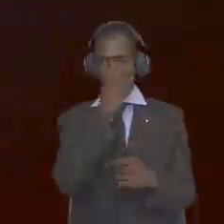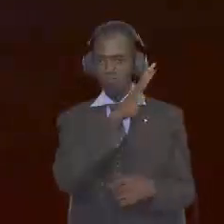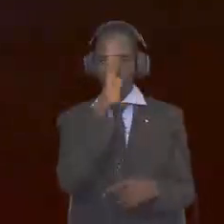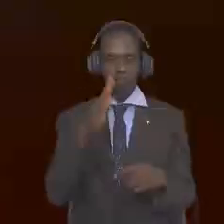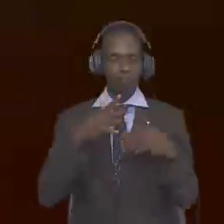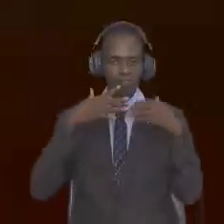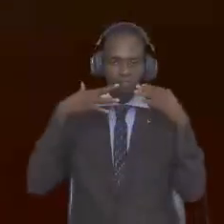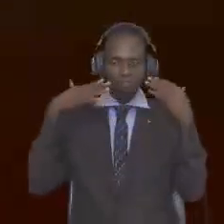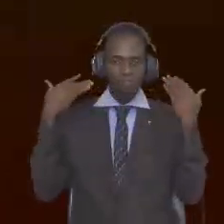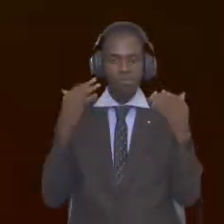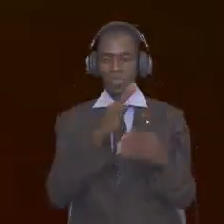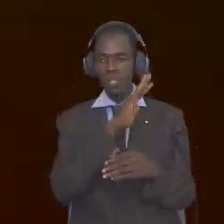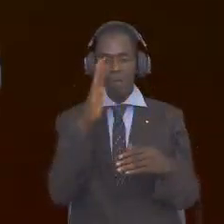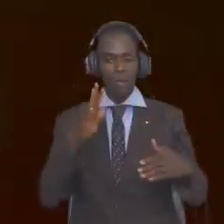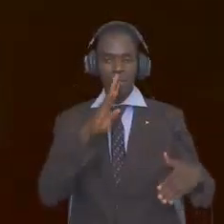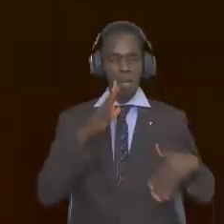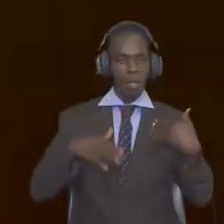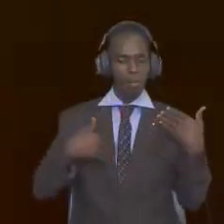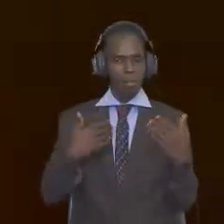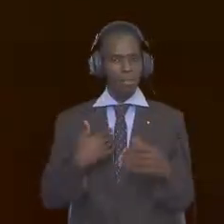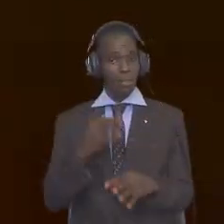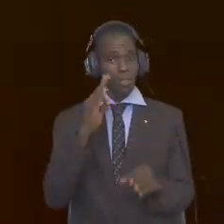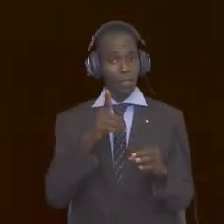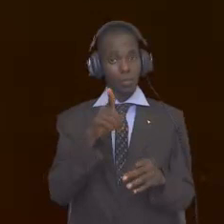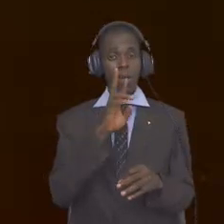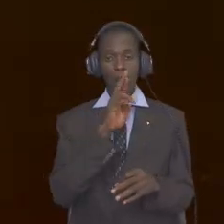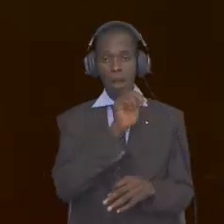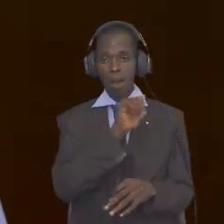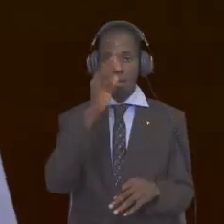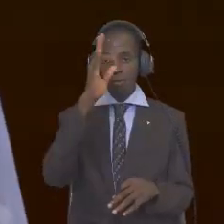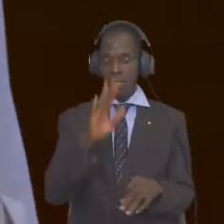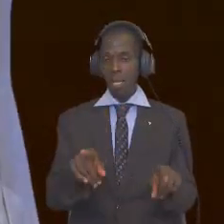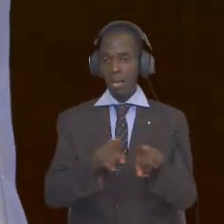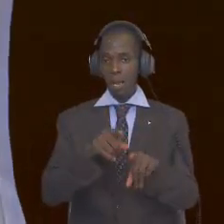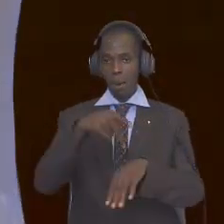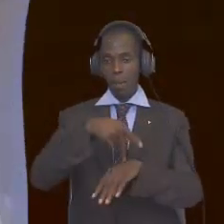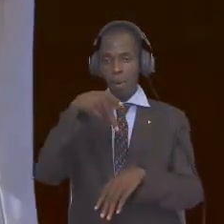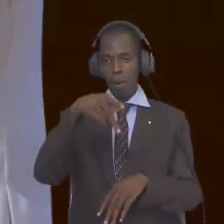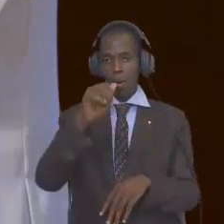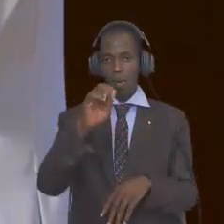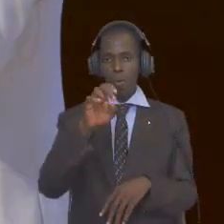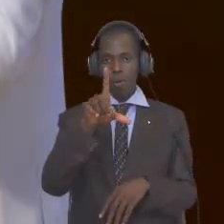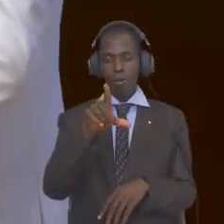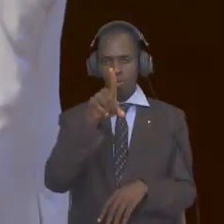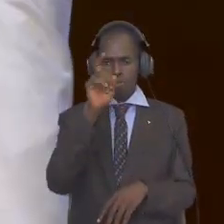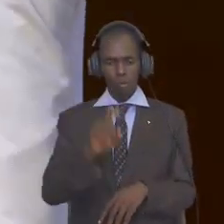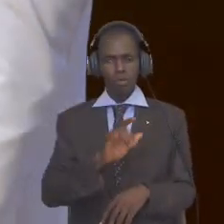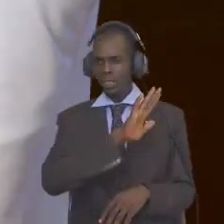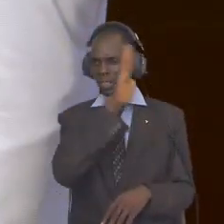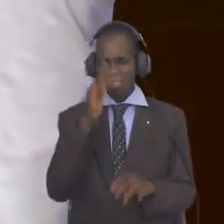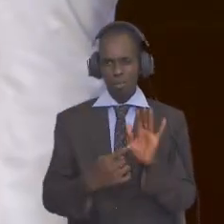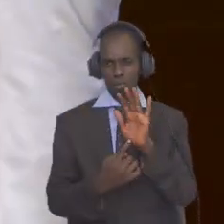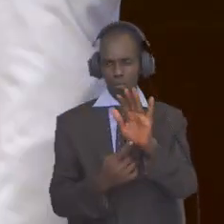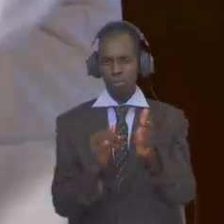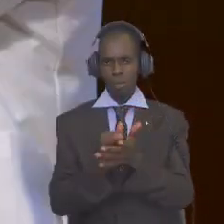show joy. And if you are a preacher, if you are an apostle like Paul, you must never show that you are happy when